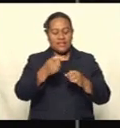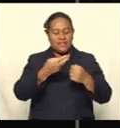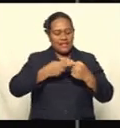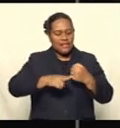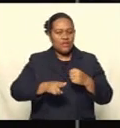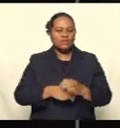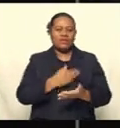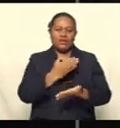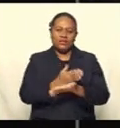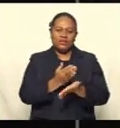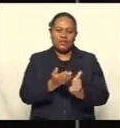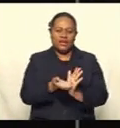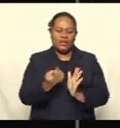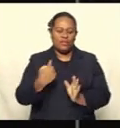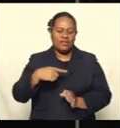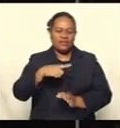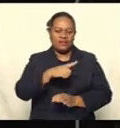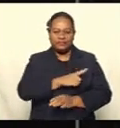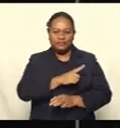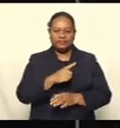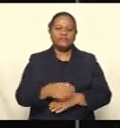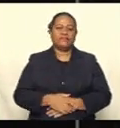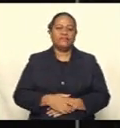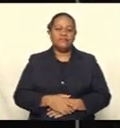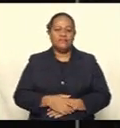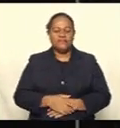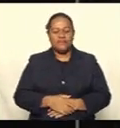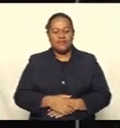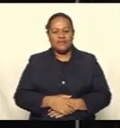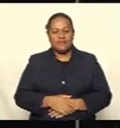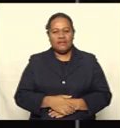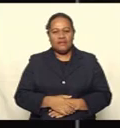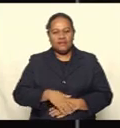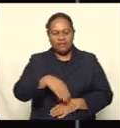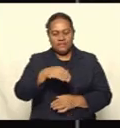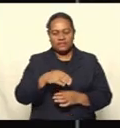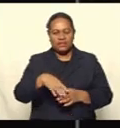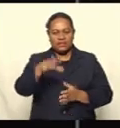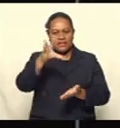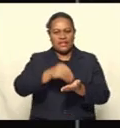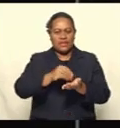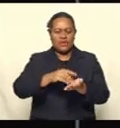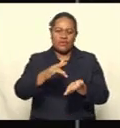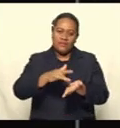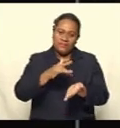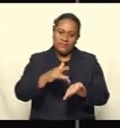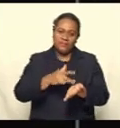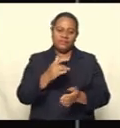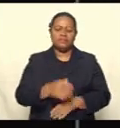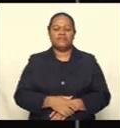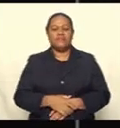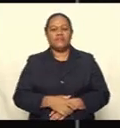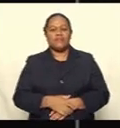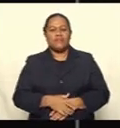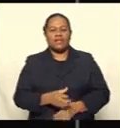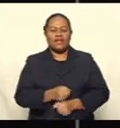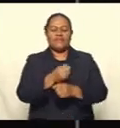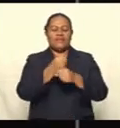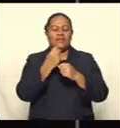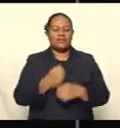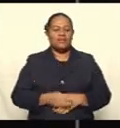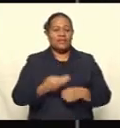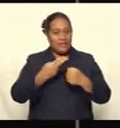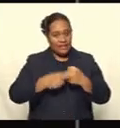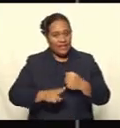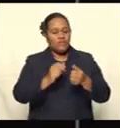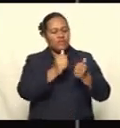fbcnews@fbc.com.fj or share it with us via our various social media accounts. You can also download our FBC app to keep updated with the very latest in